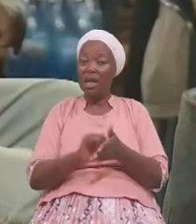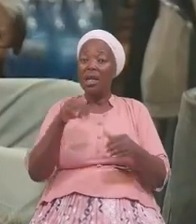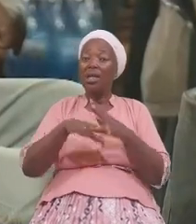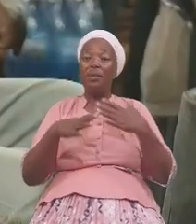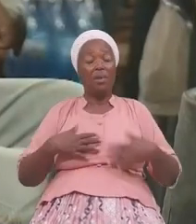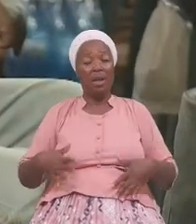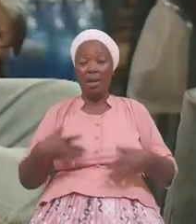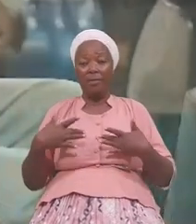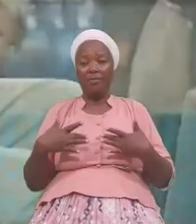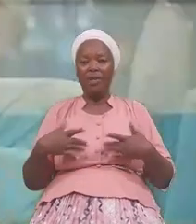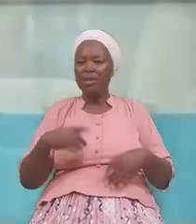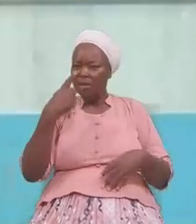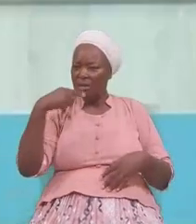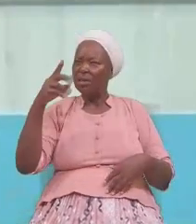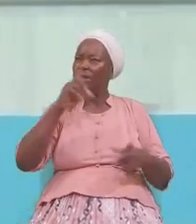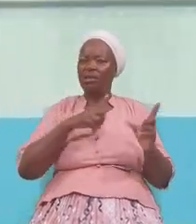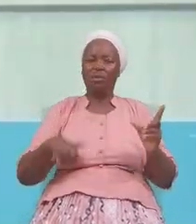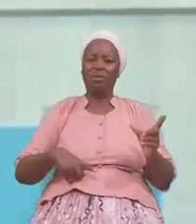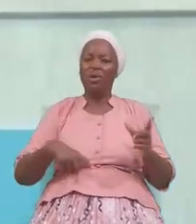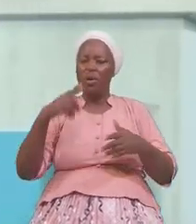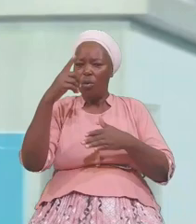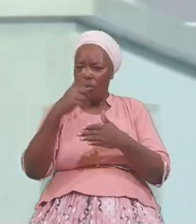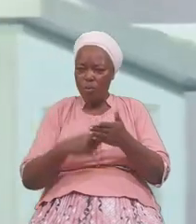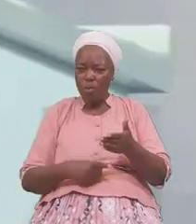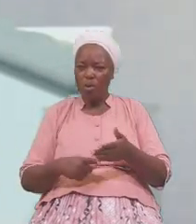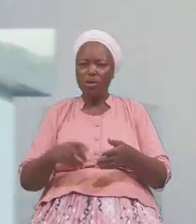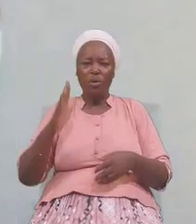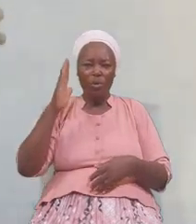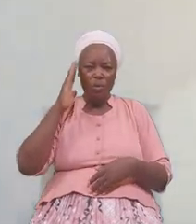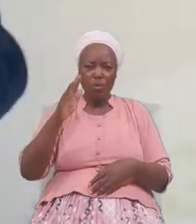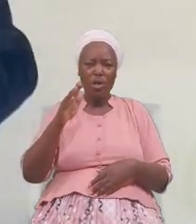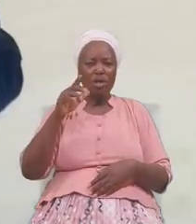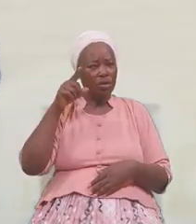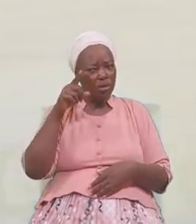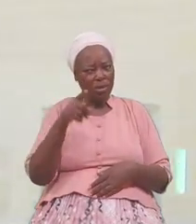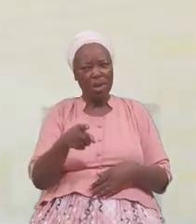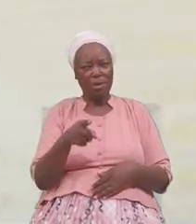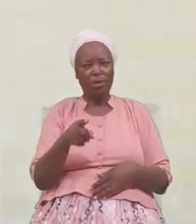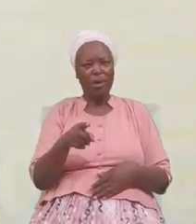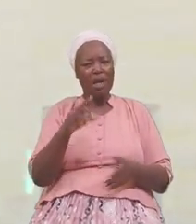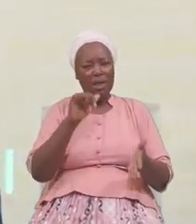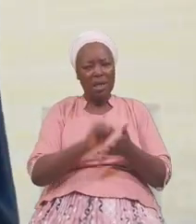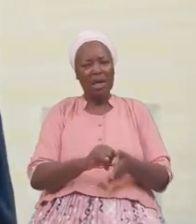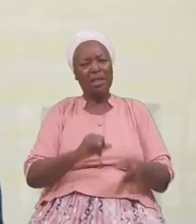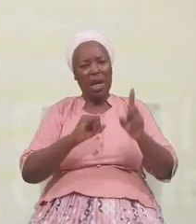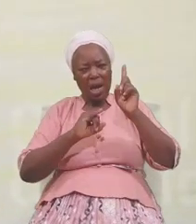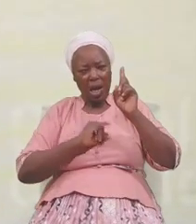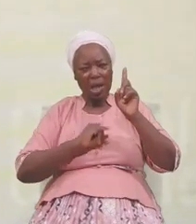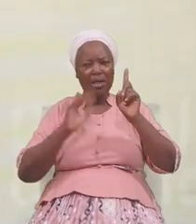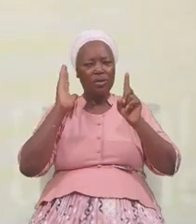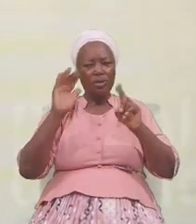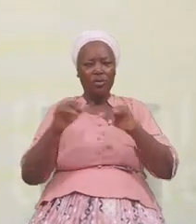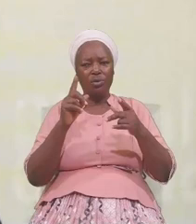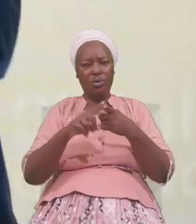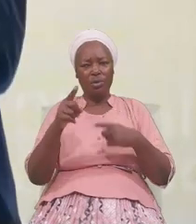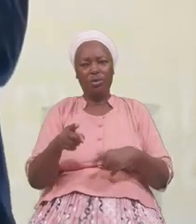my life. Tell him, what wilt thou that I should do